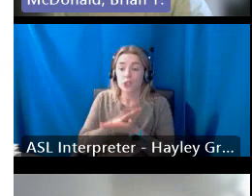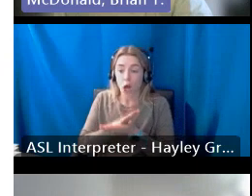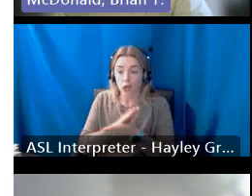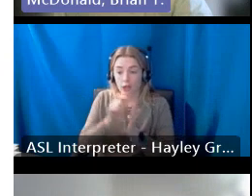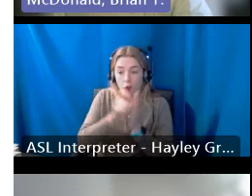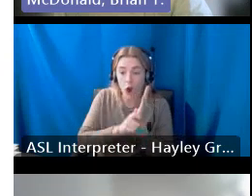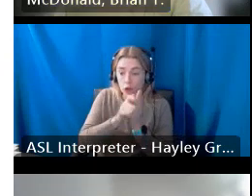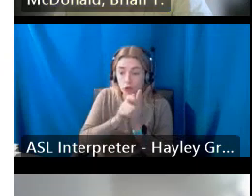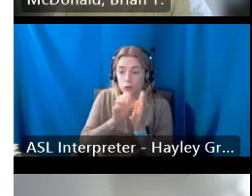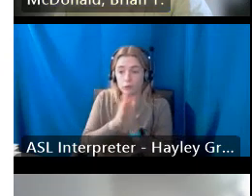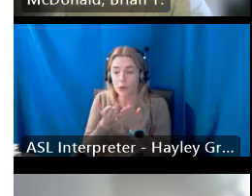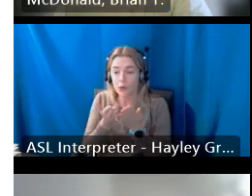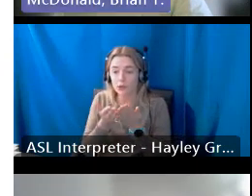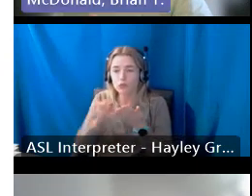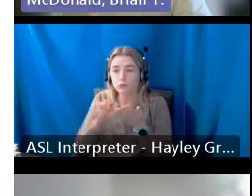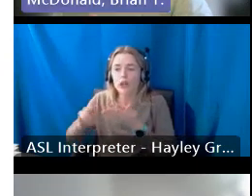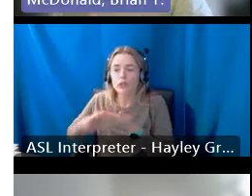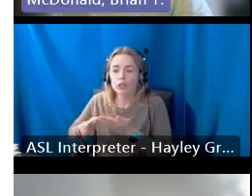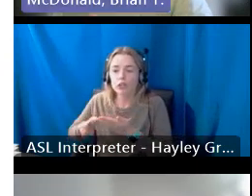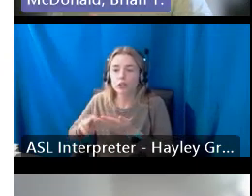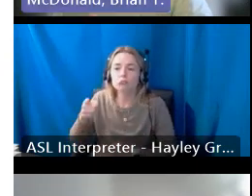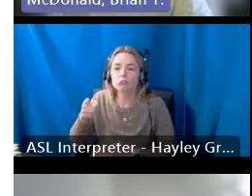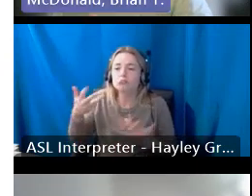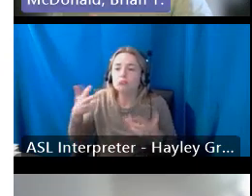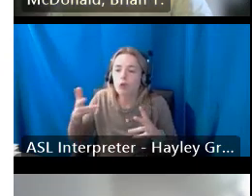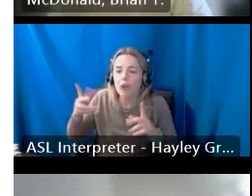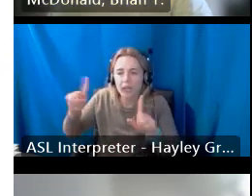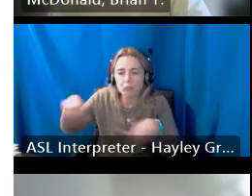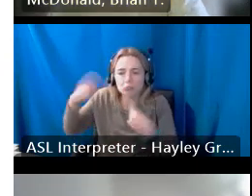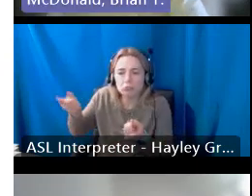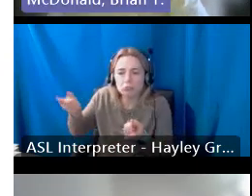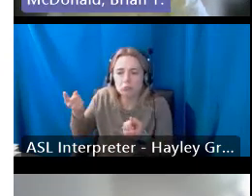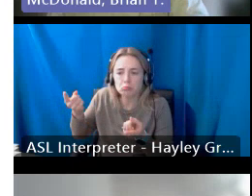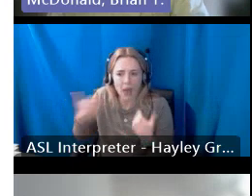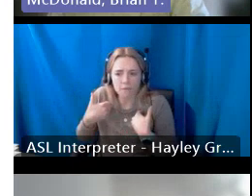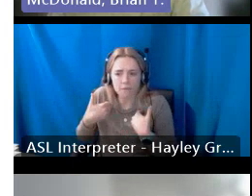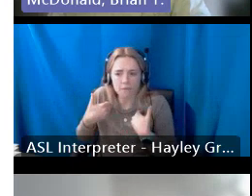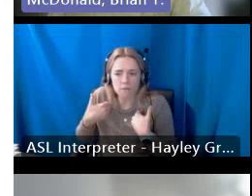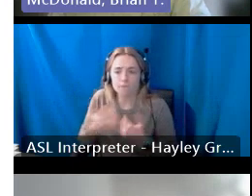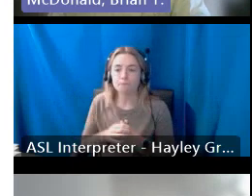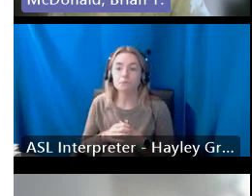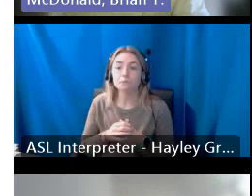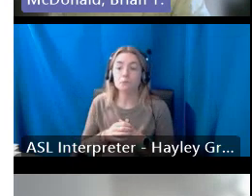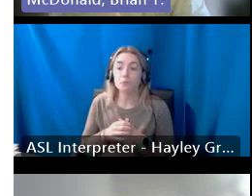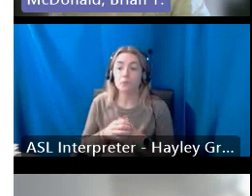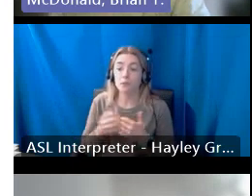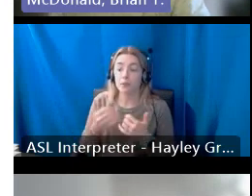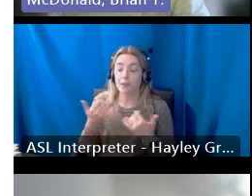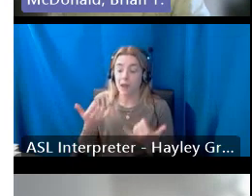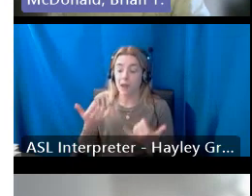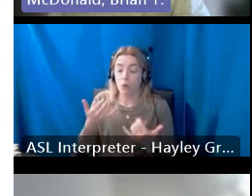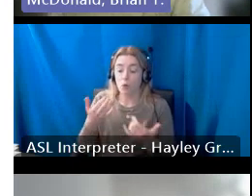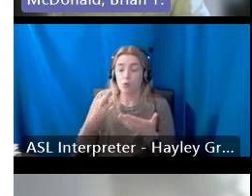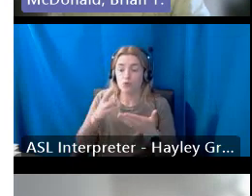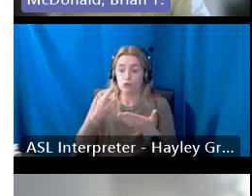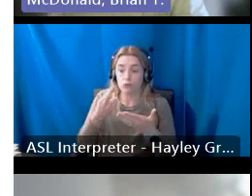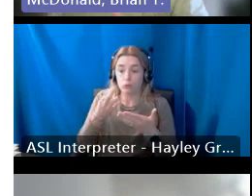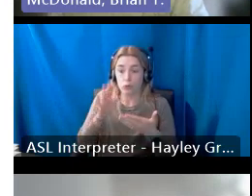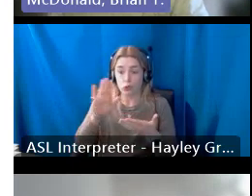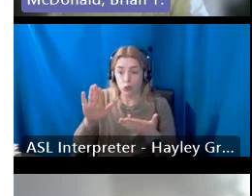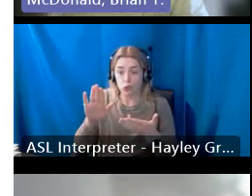already been doing. You've already been doing that. Now you're going to put that into written